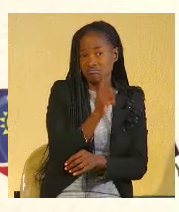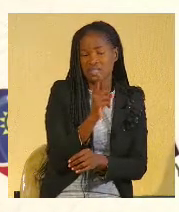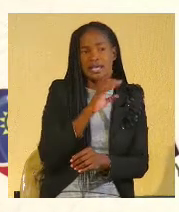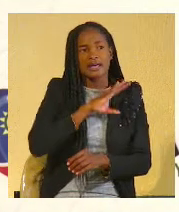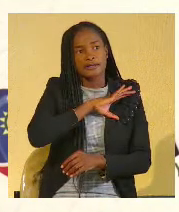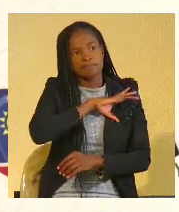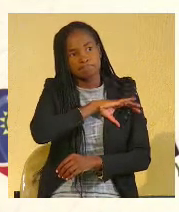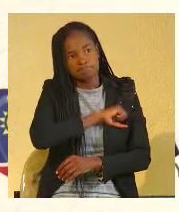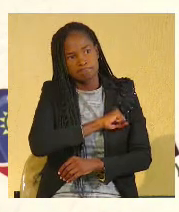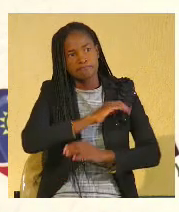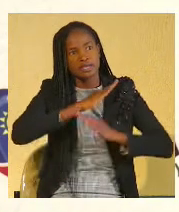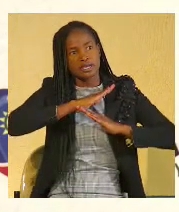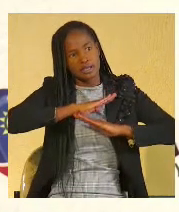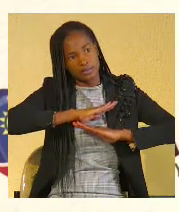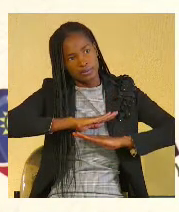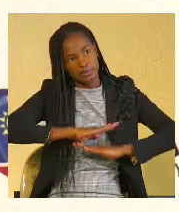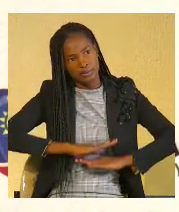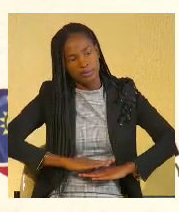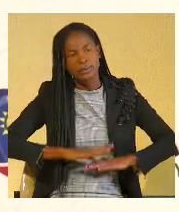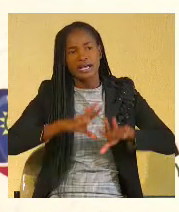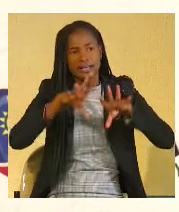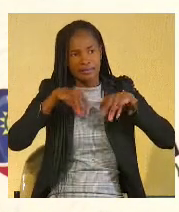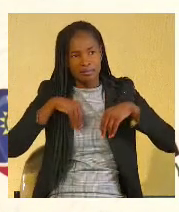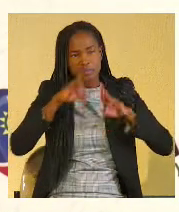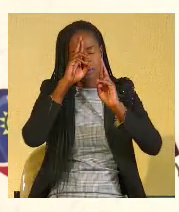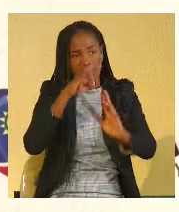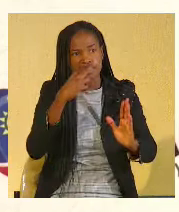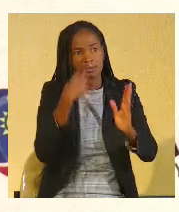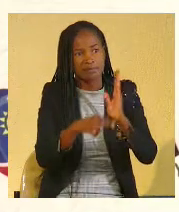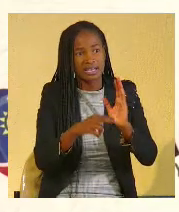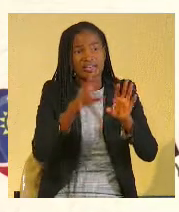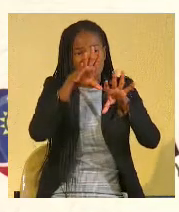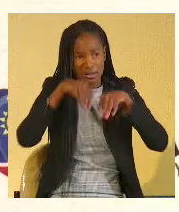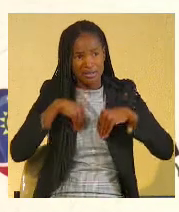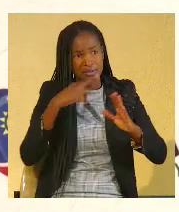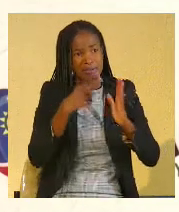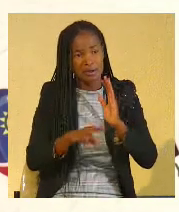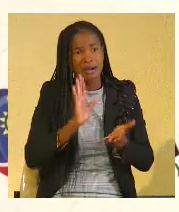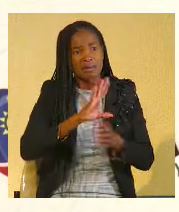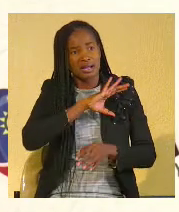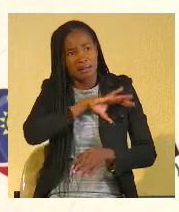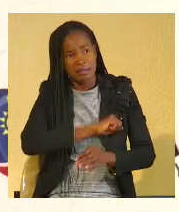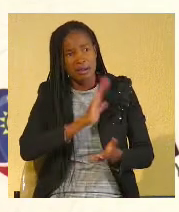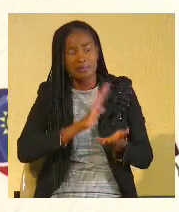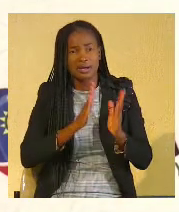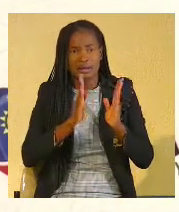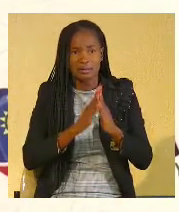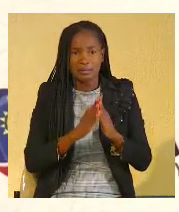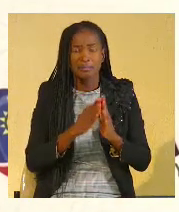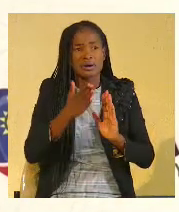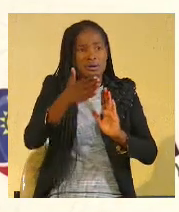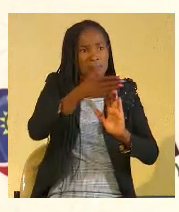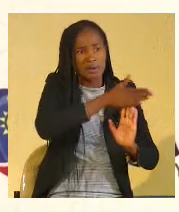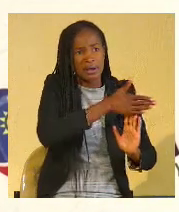calm, continue following the regulations, and we're able to boot COVID-19 out of Namibia. Thank you for your time. Continue engaging,